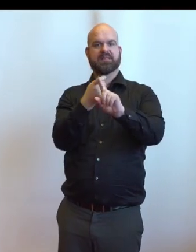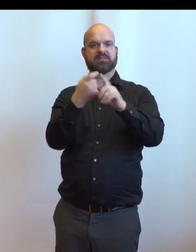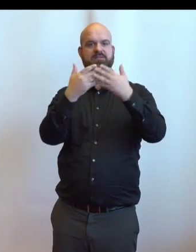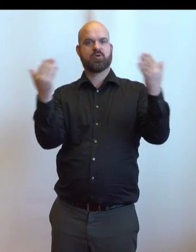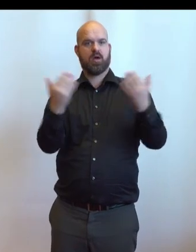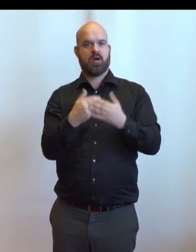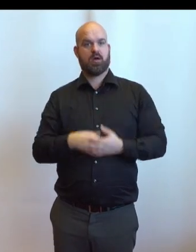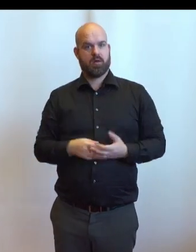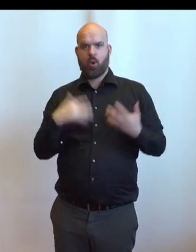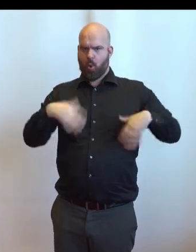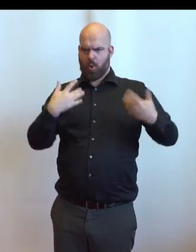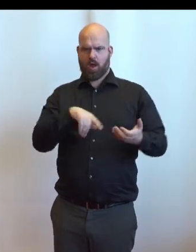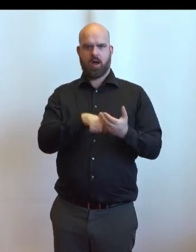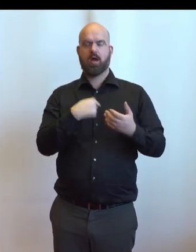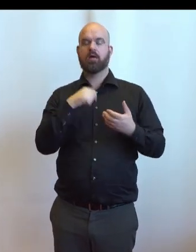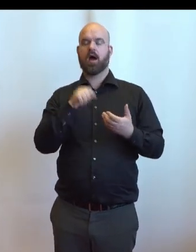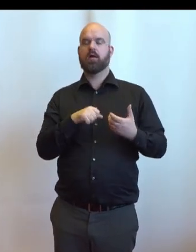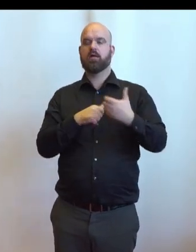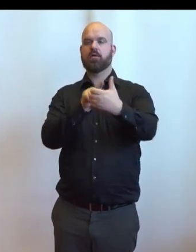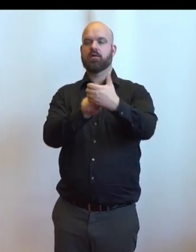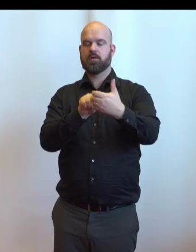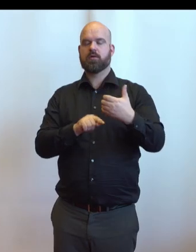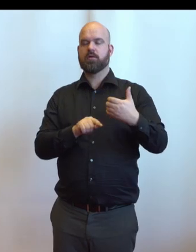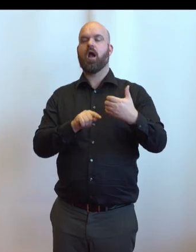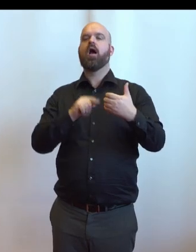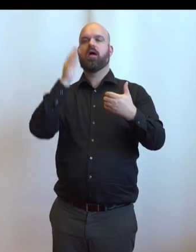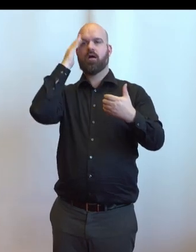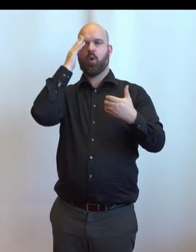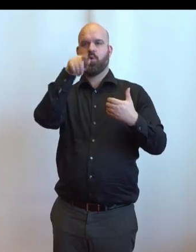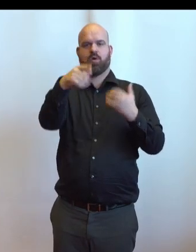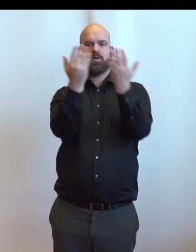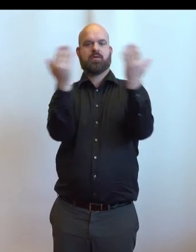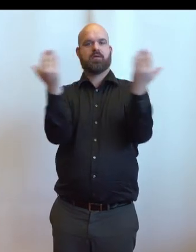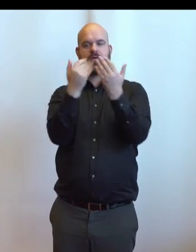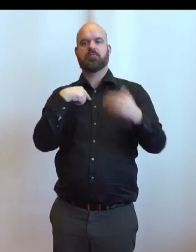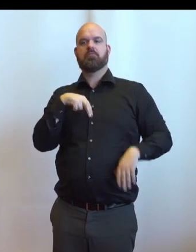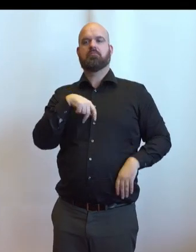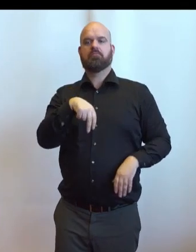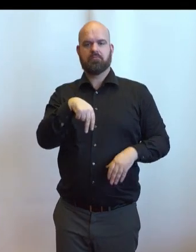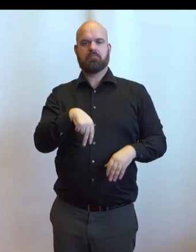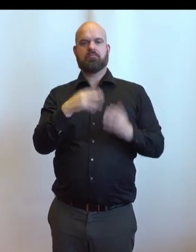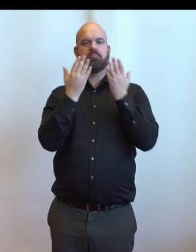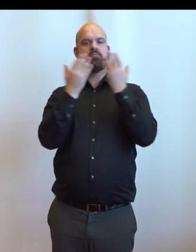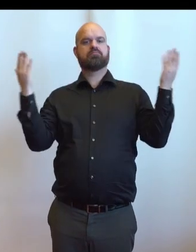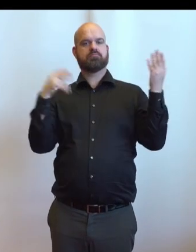hurting myself. The solution can be used to describe the close surroundings.